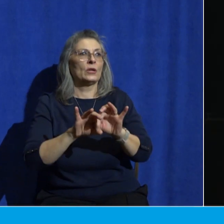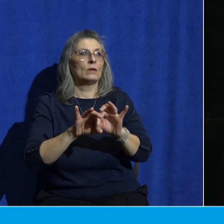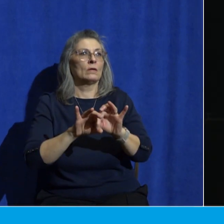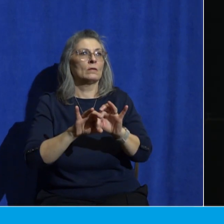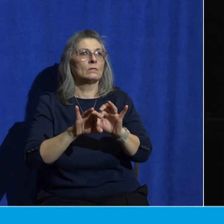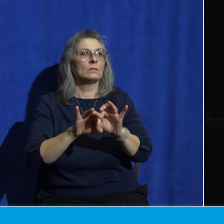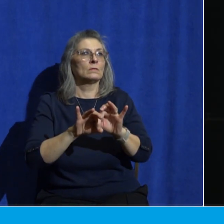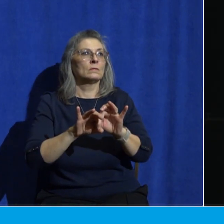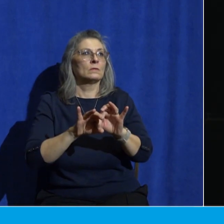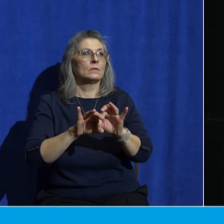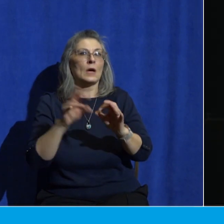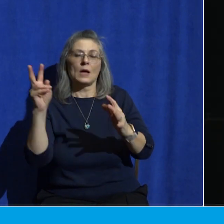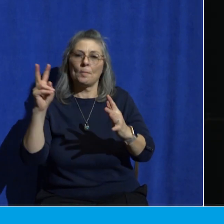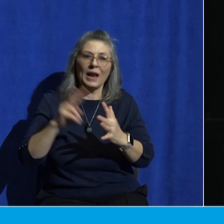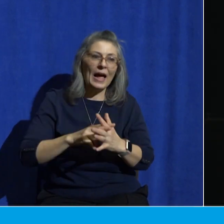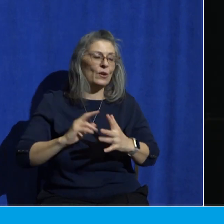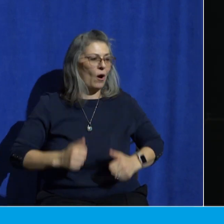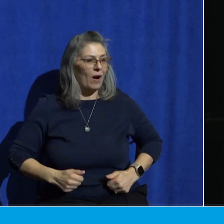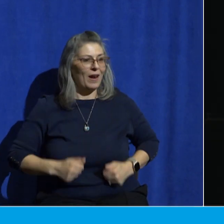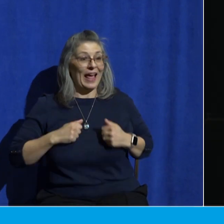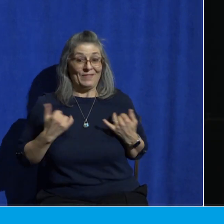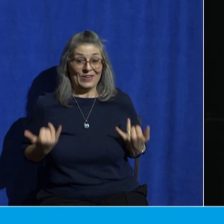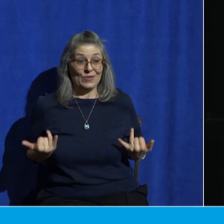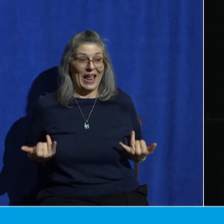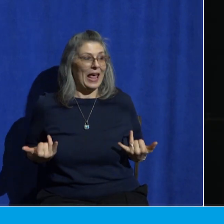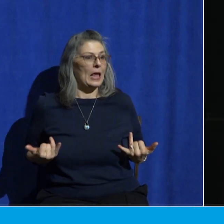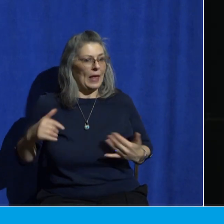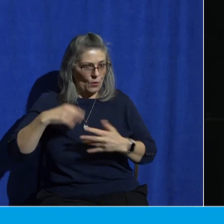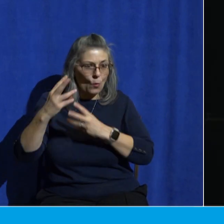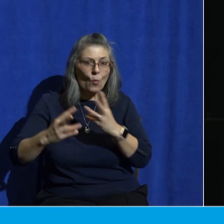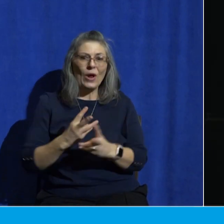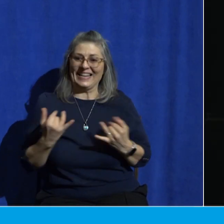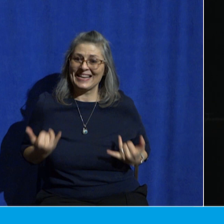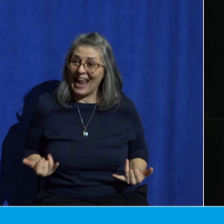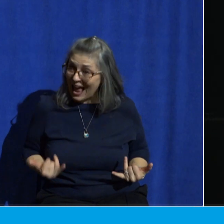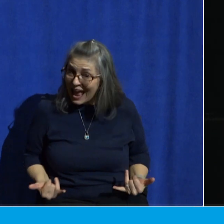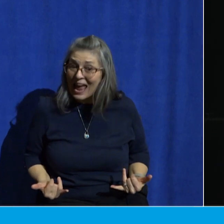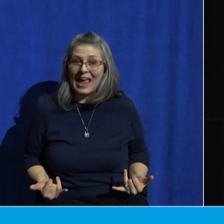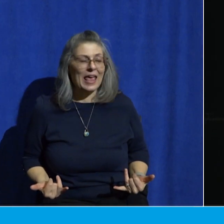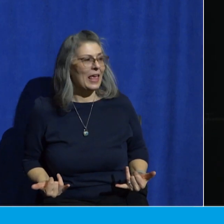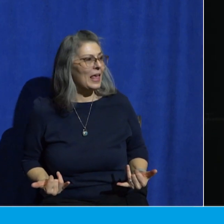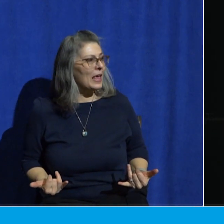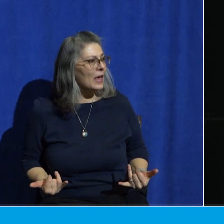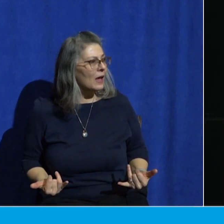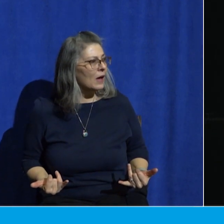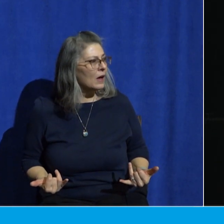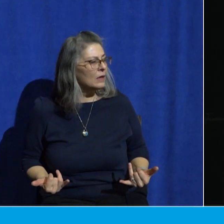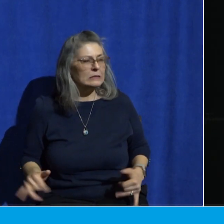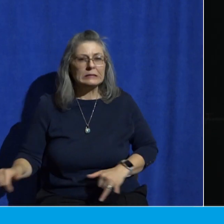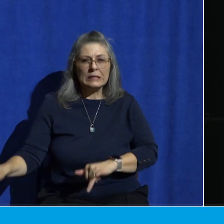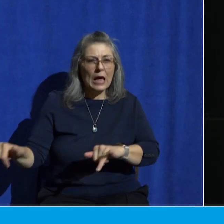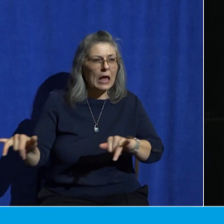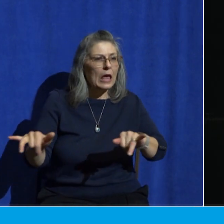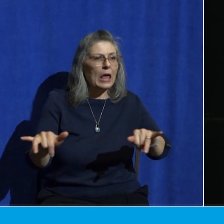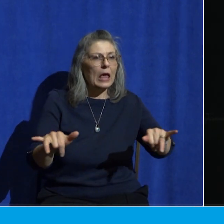to our lives and the world right now, just like it has